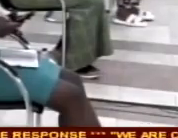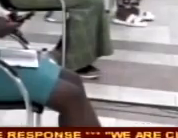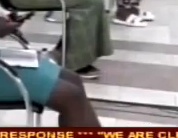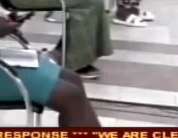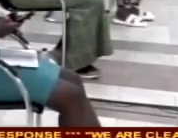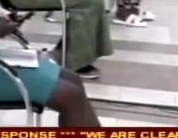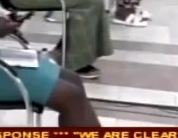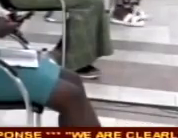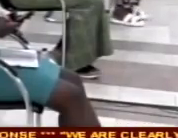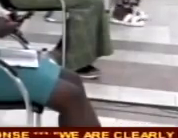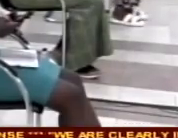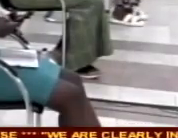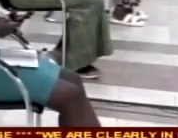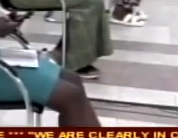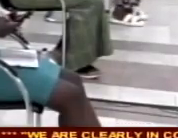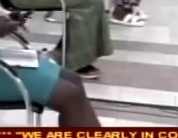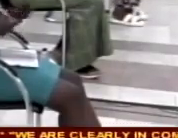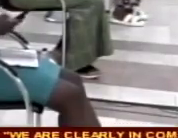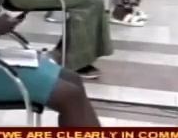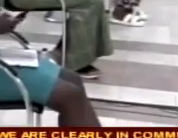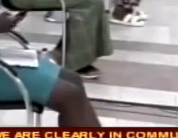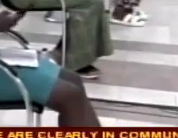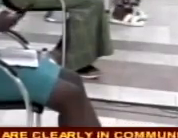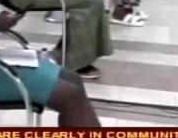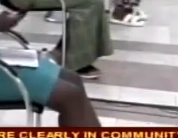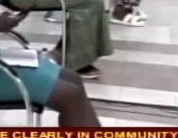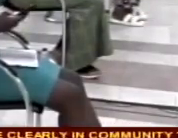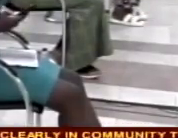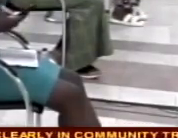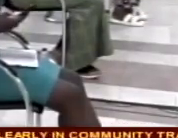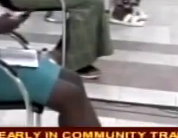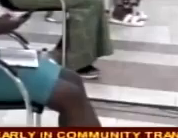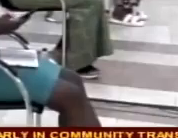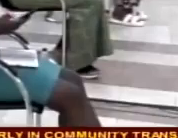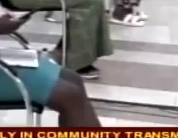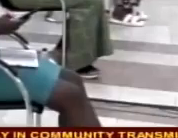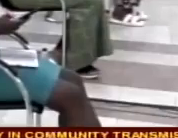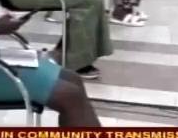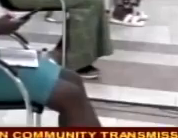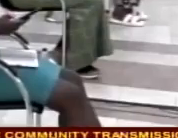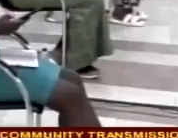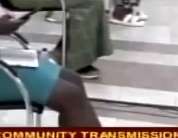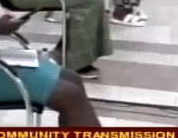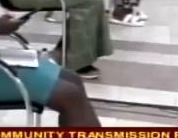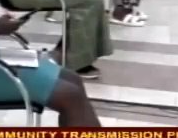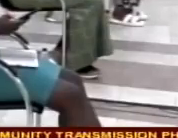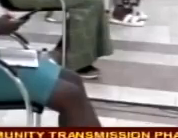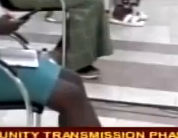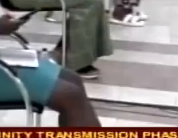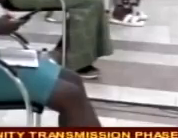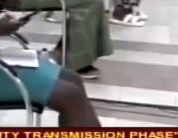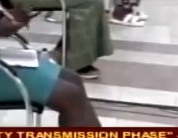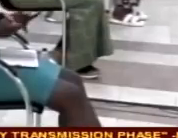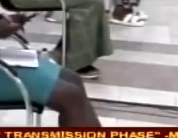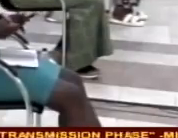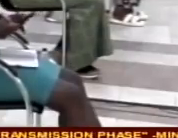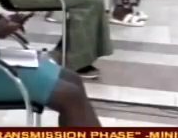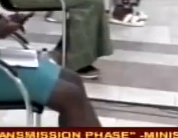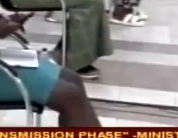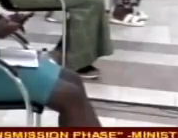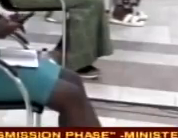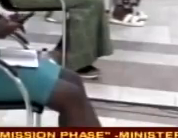Thank you. We have concluded the technical phase of the updates. We'll now take in the following order the